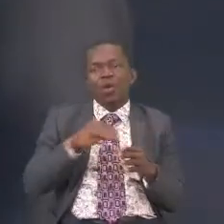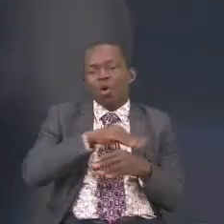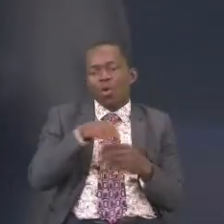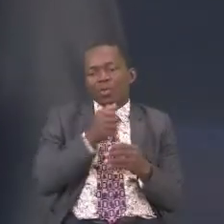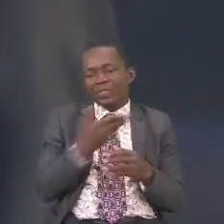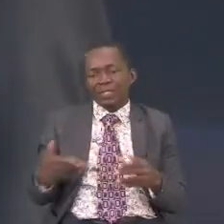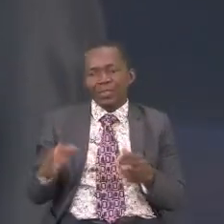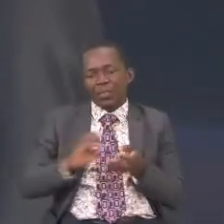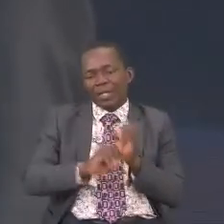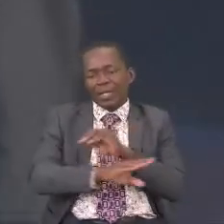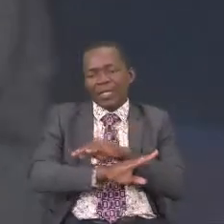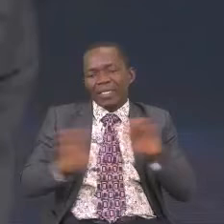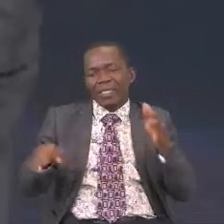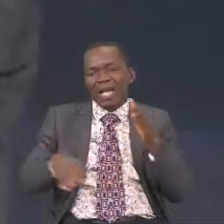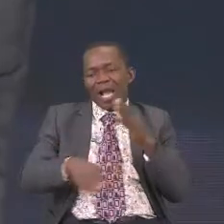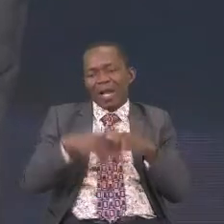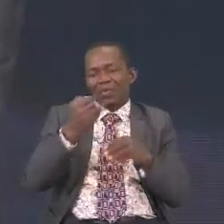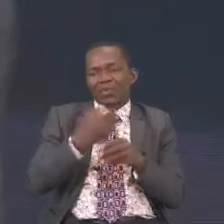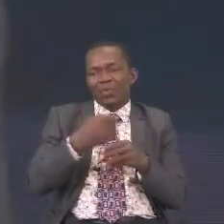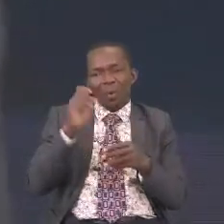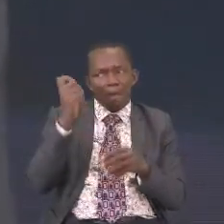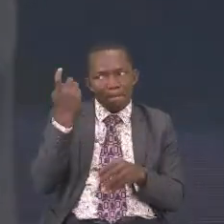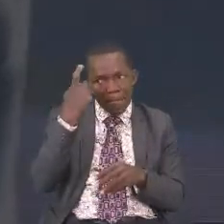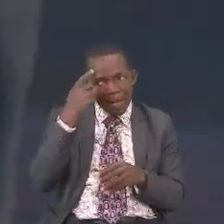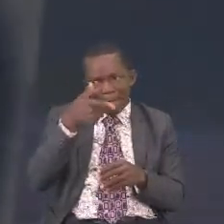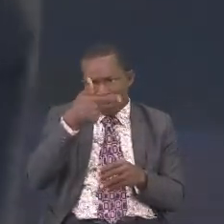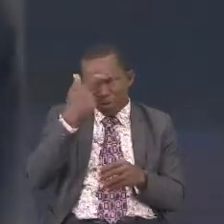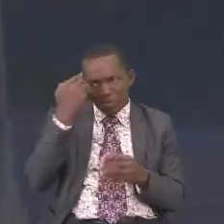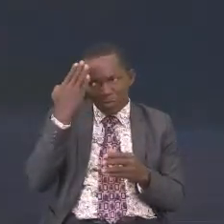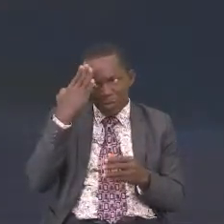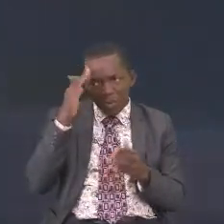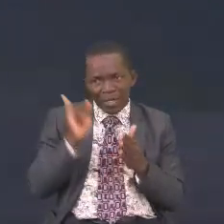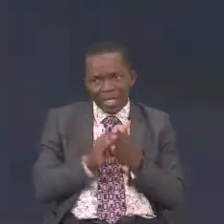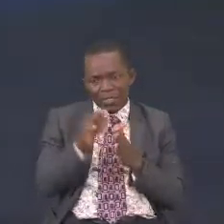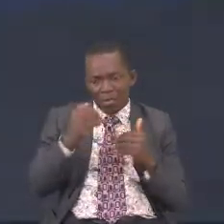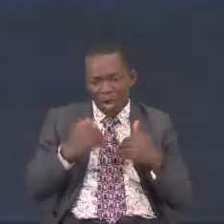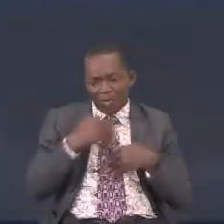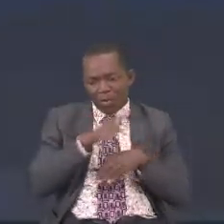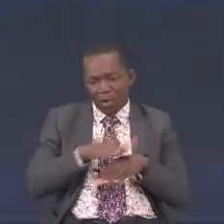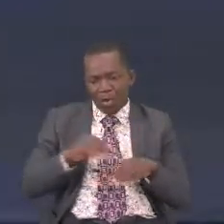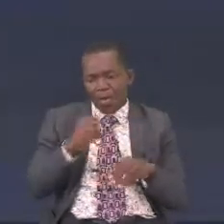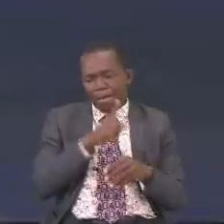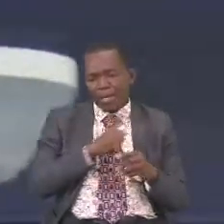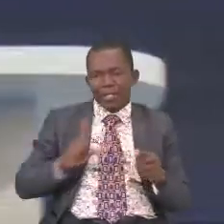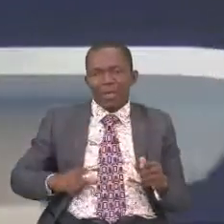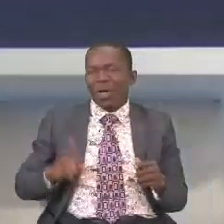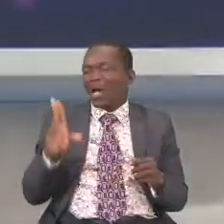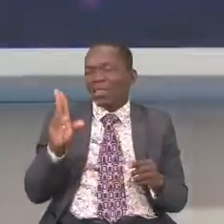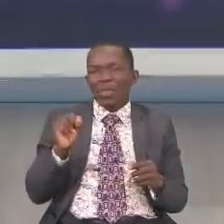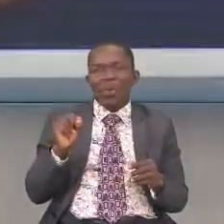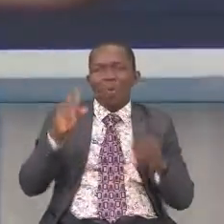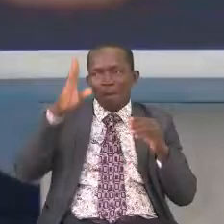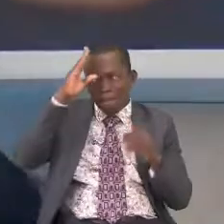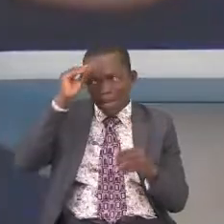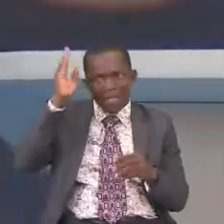things will clear out of your mind, because you know that you are called of God, and no man shall